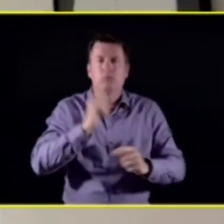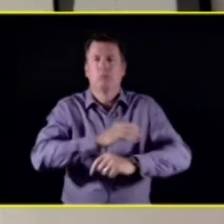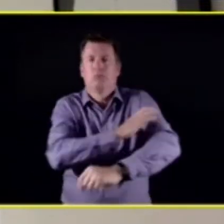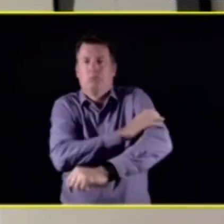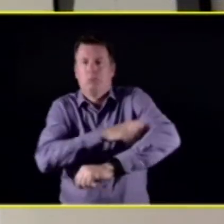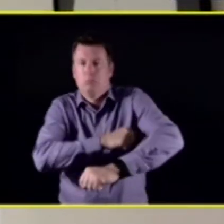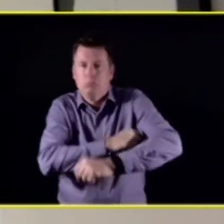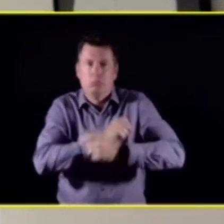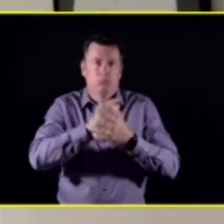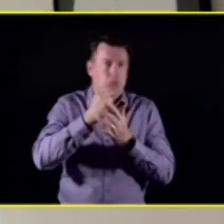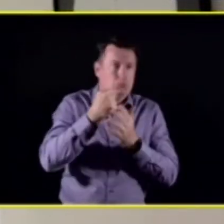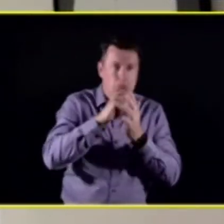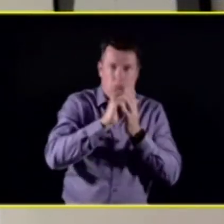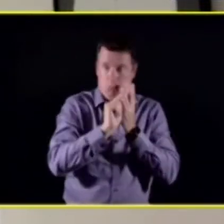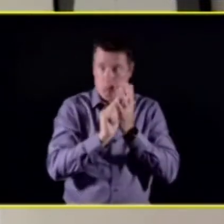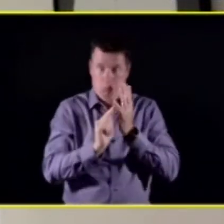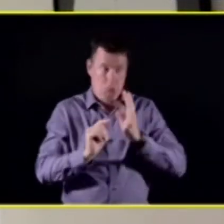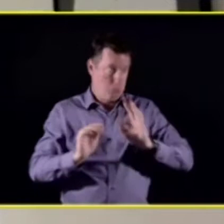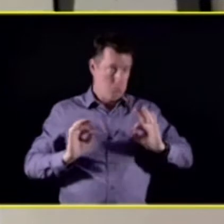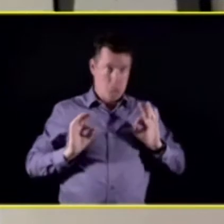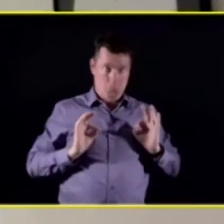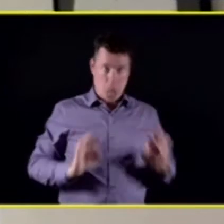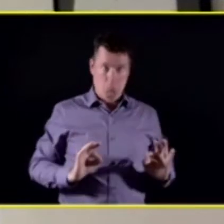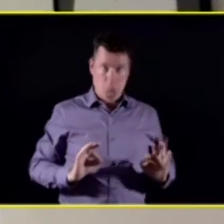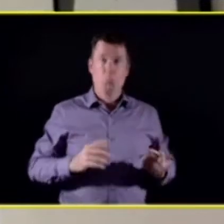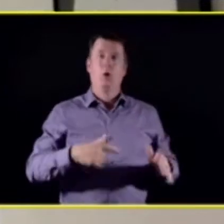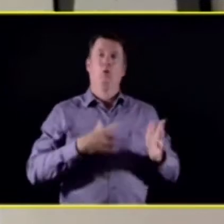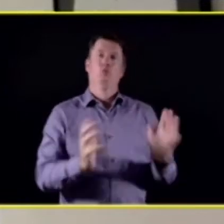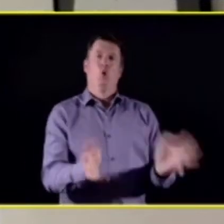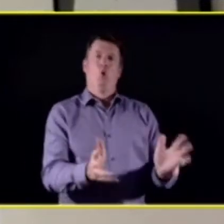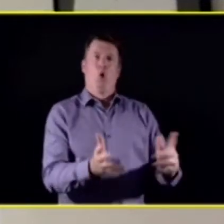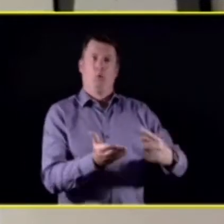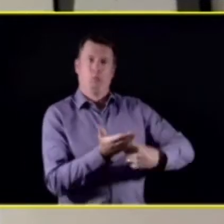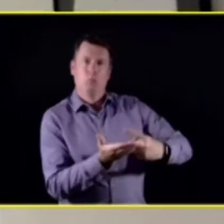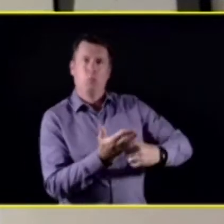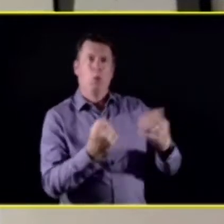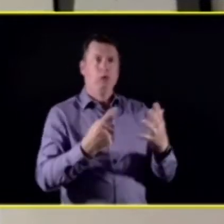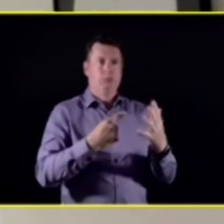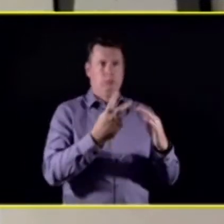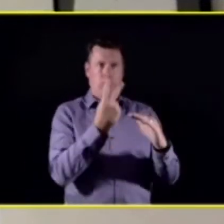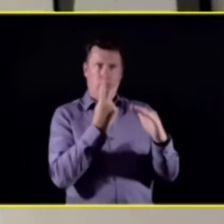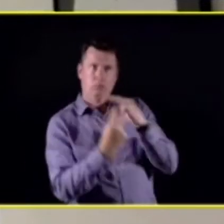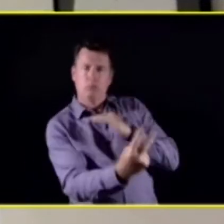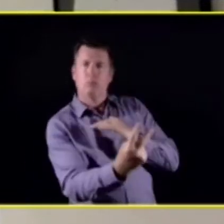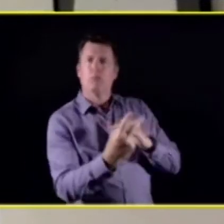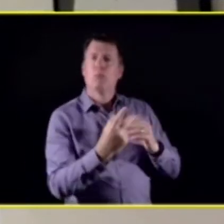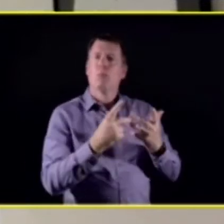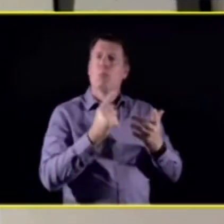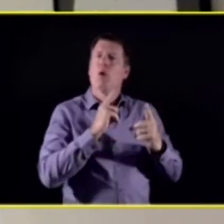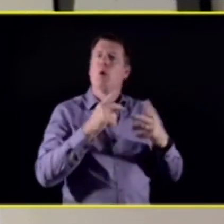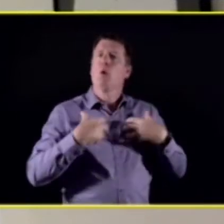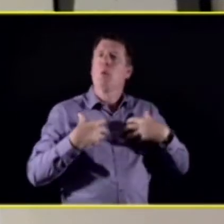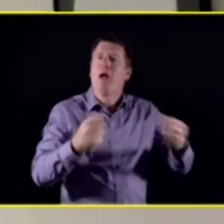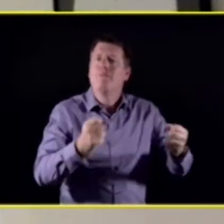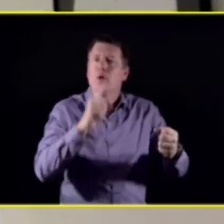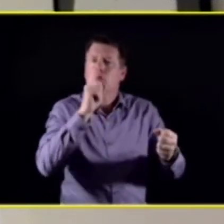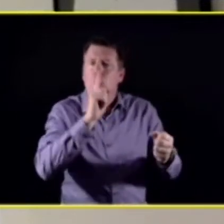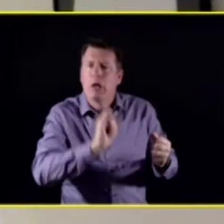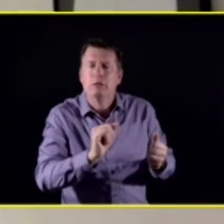recovery. Shortly after that, I had physical therapy. I was pretty weak when I came home, and they helped me